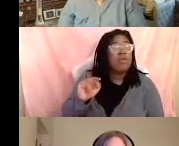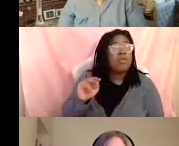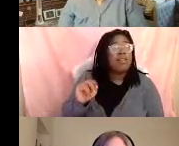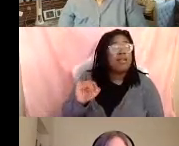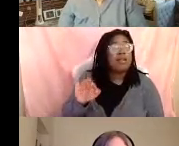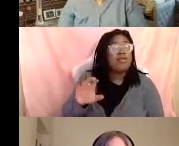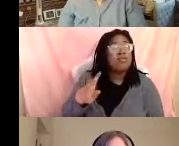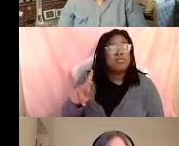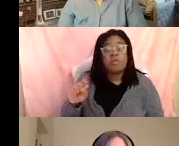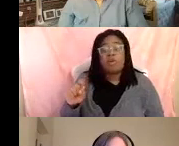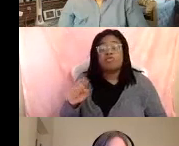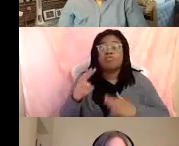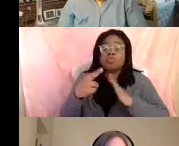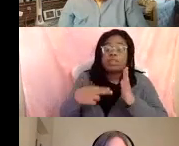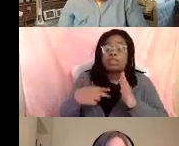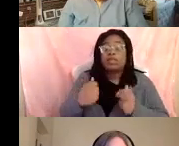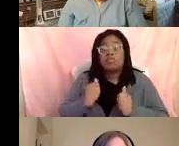reading, performing